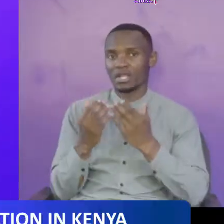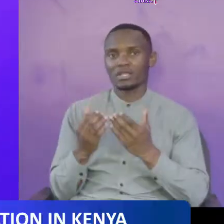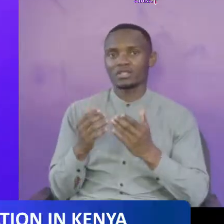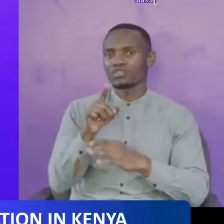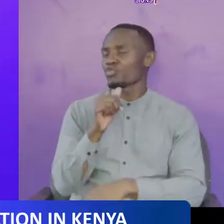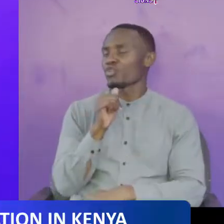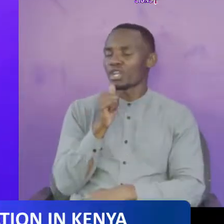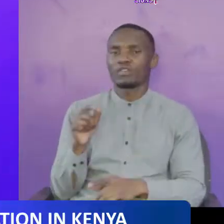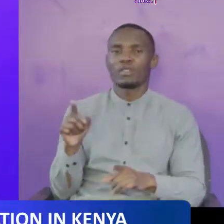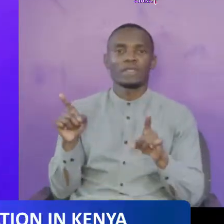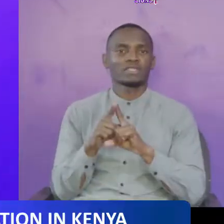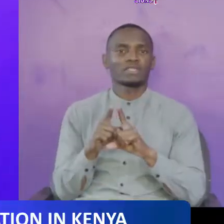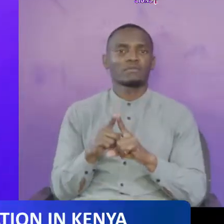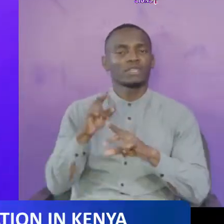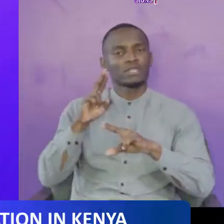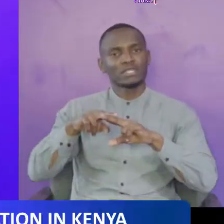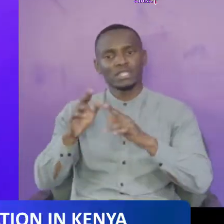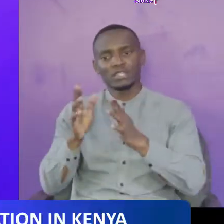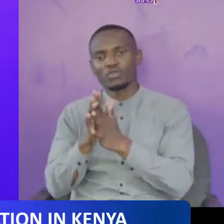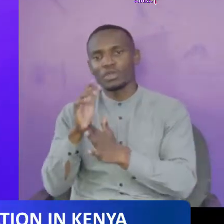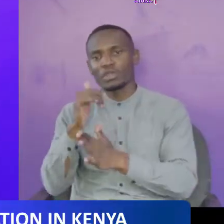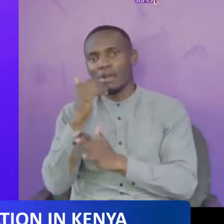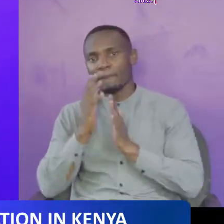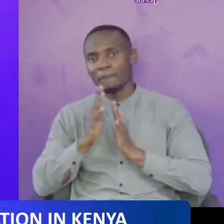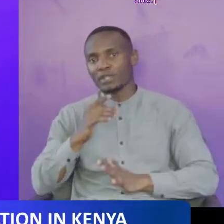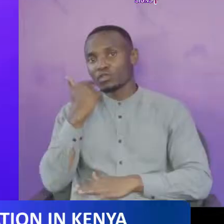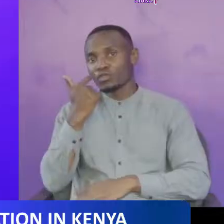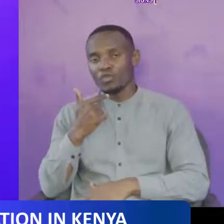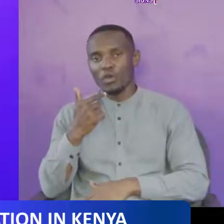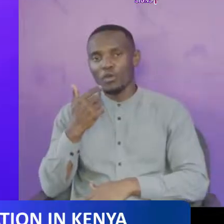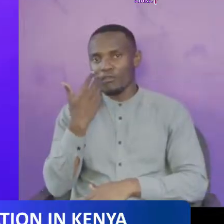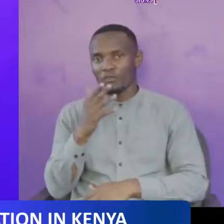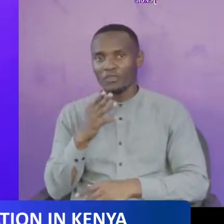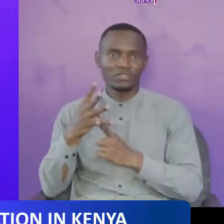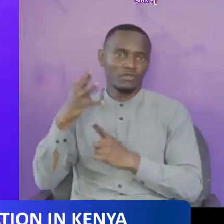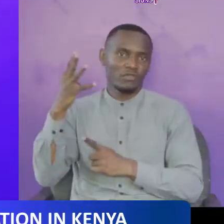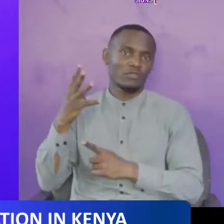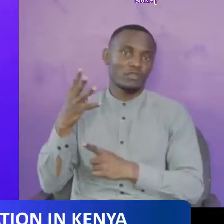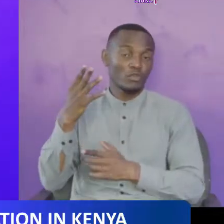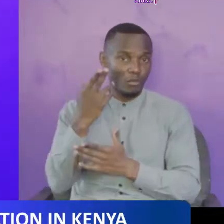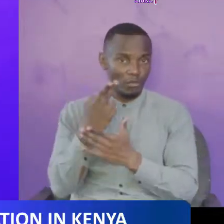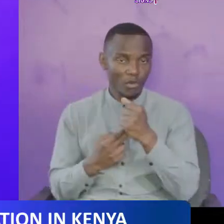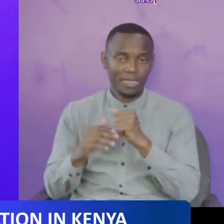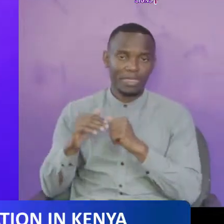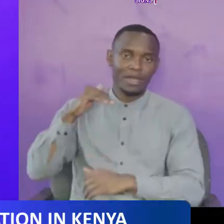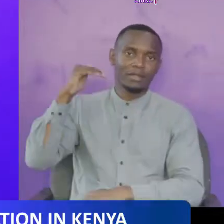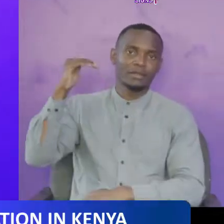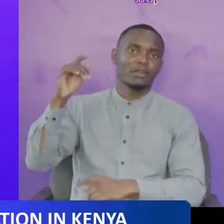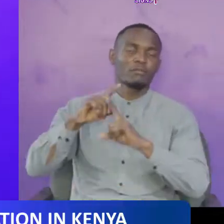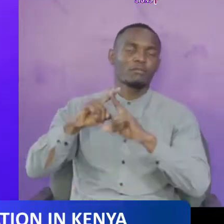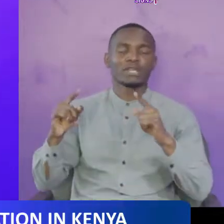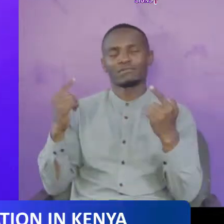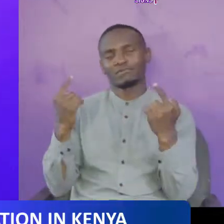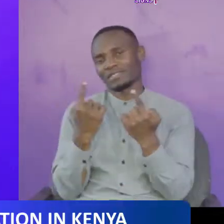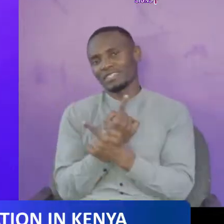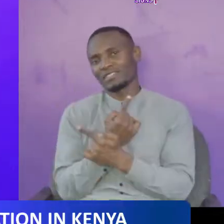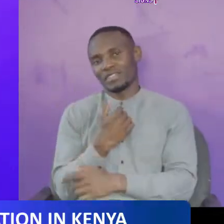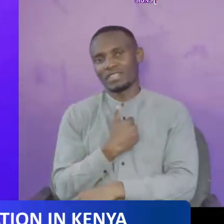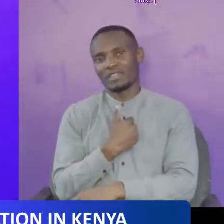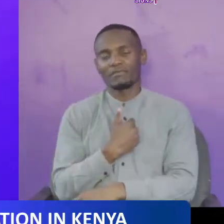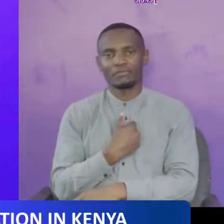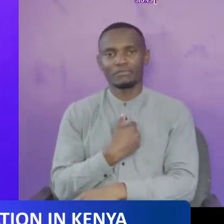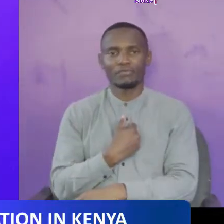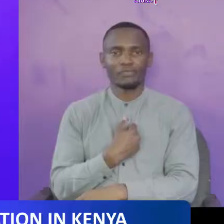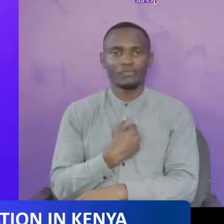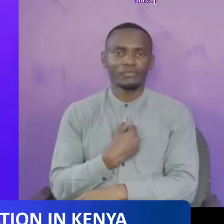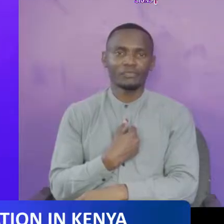a Form 4 leaver. Go and sit and start reasoning with them. You're both adults, but I tell you, there's a small difference. There is a distinct